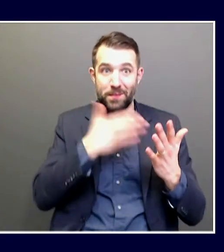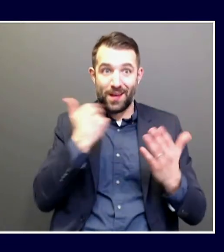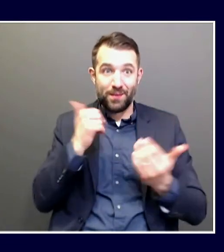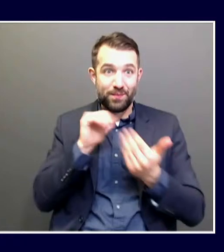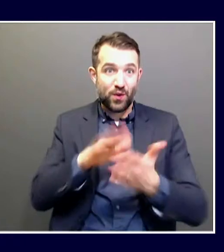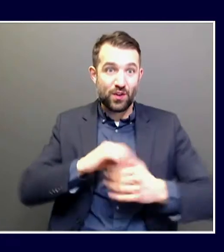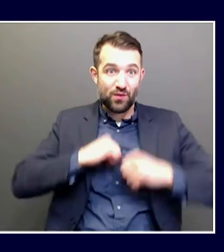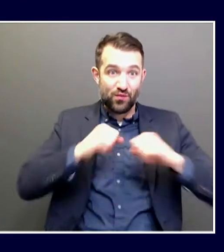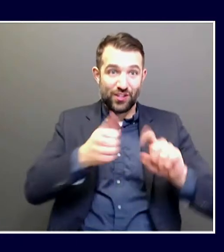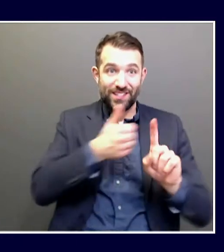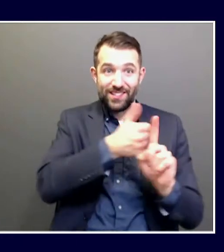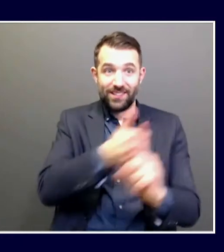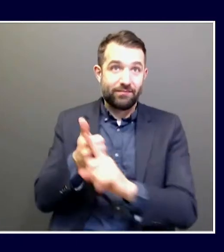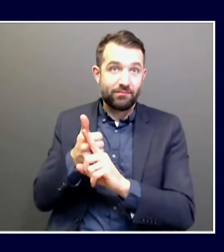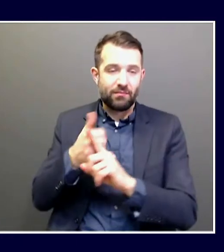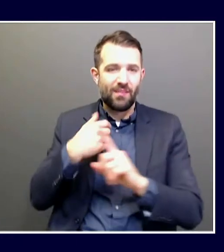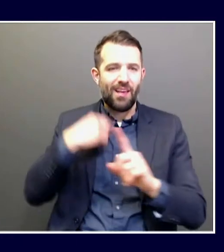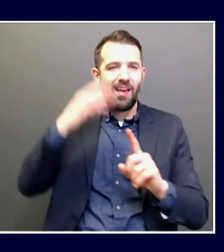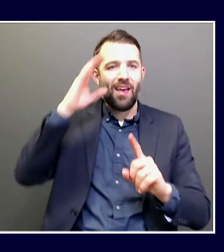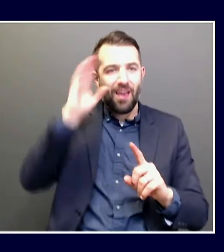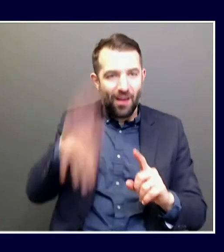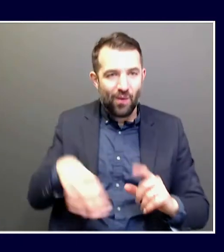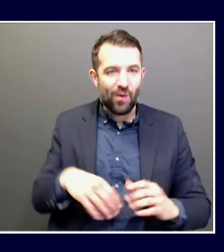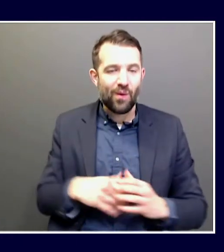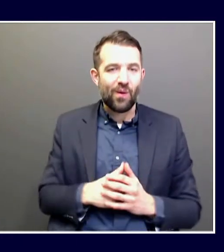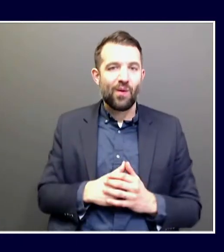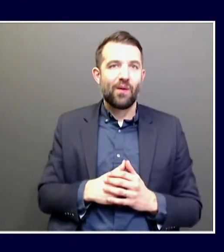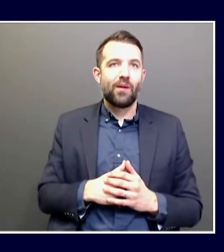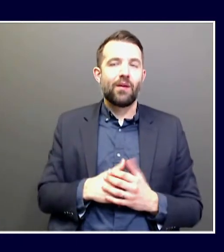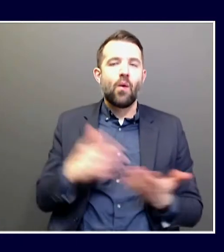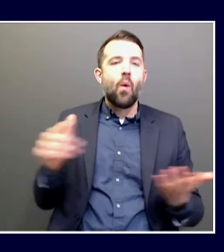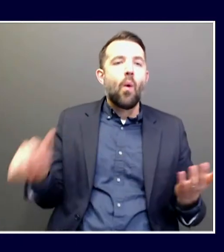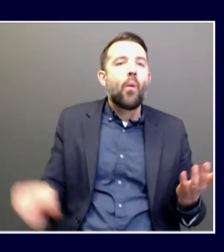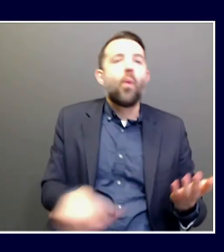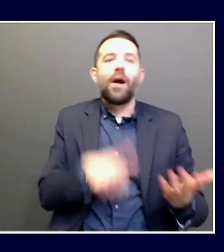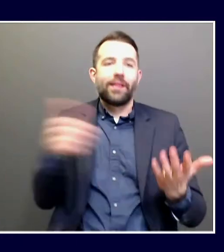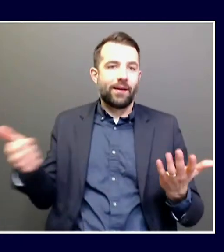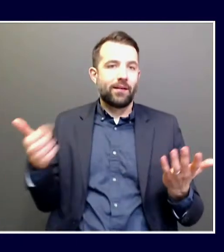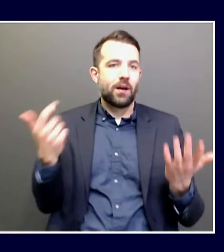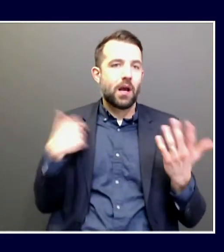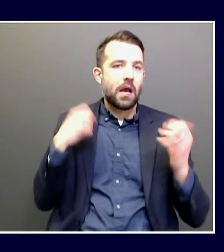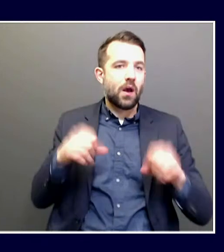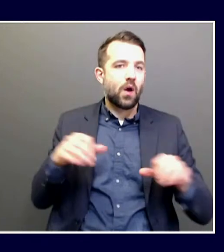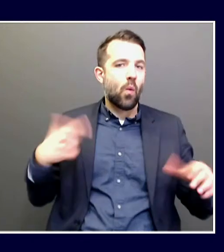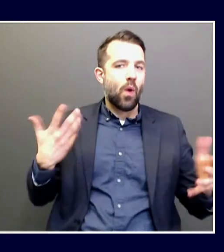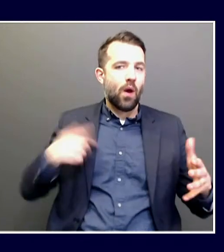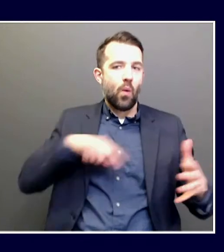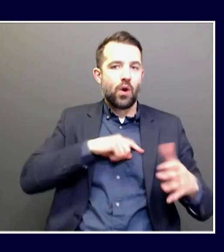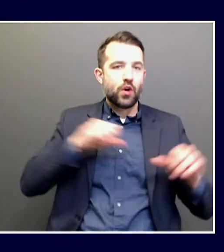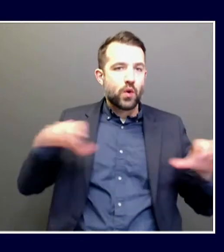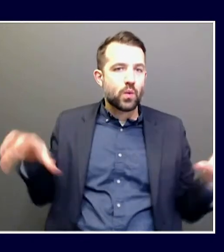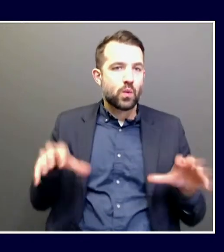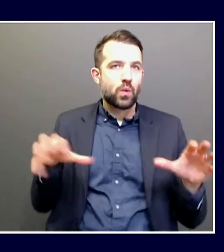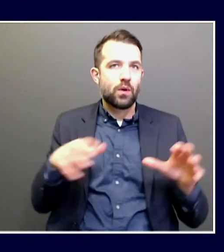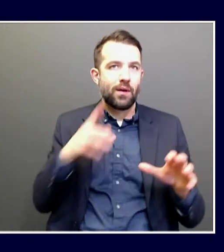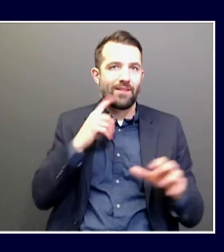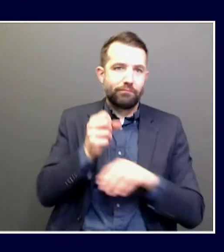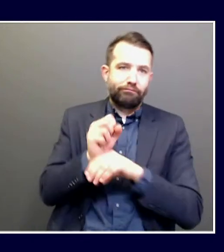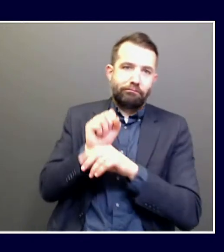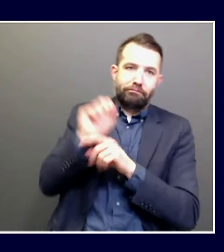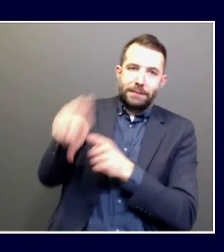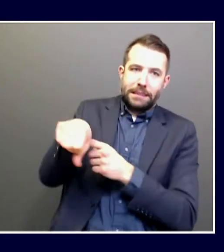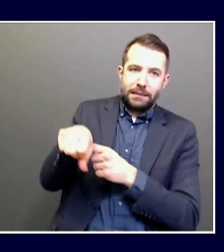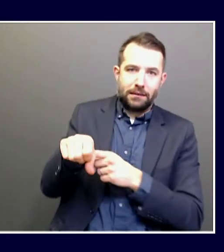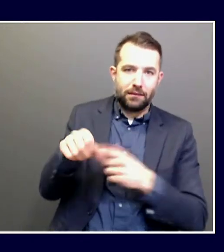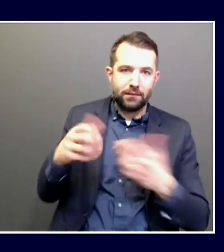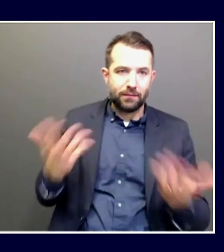these best practices at this point. What else needs to change for us to really effectively beat back this virus? So